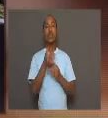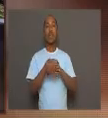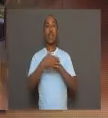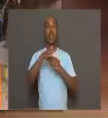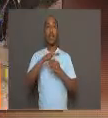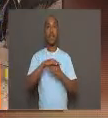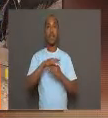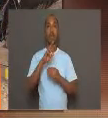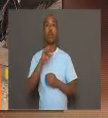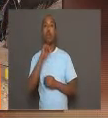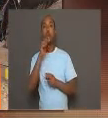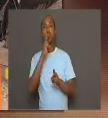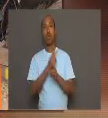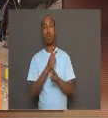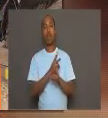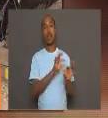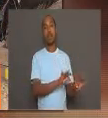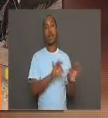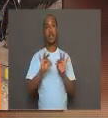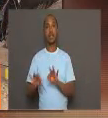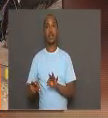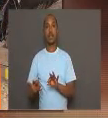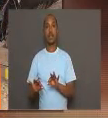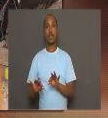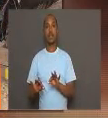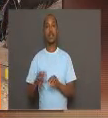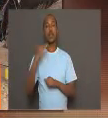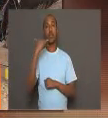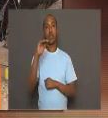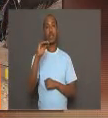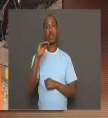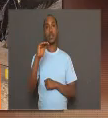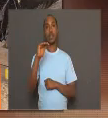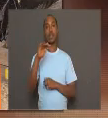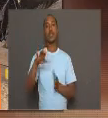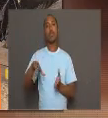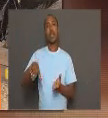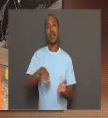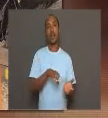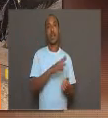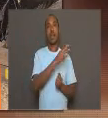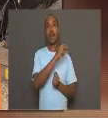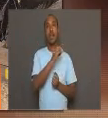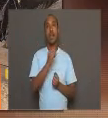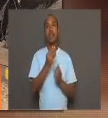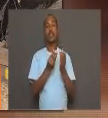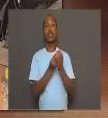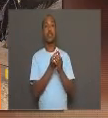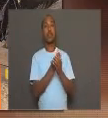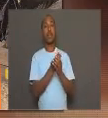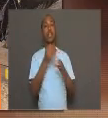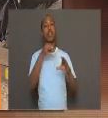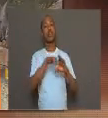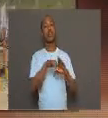or are not properly replaced, their contents can spill and seep into the